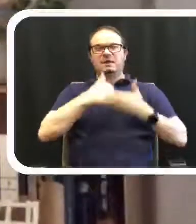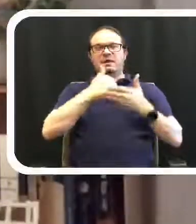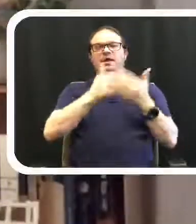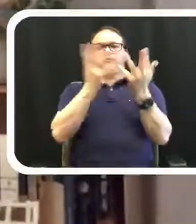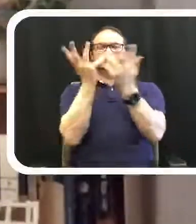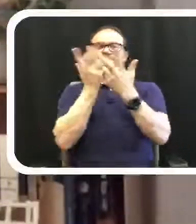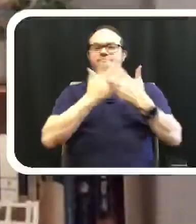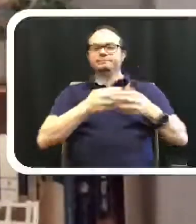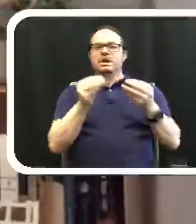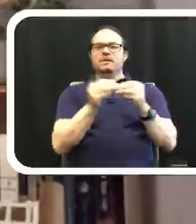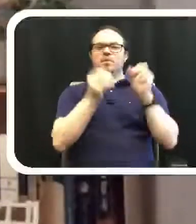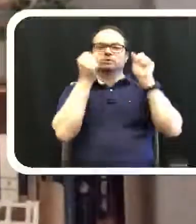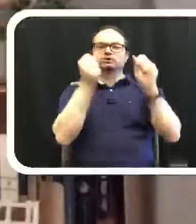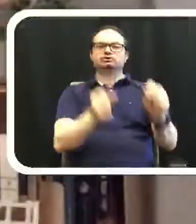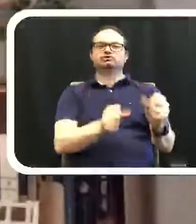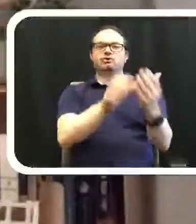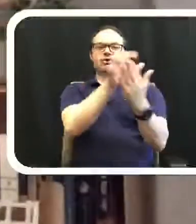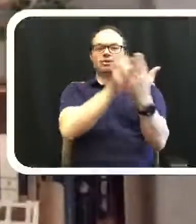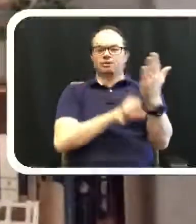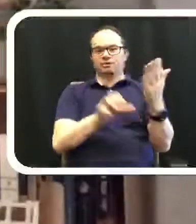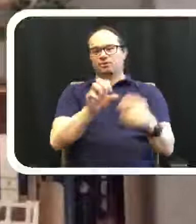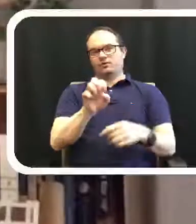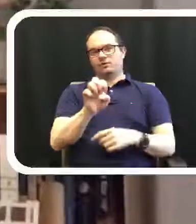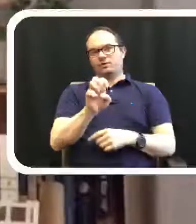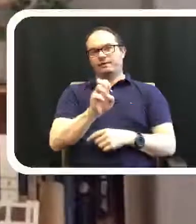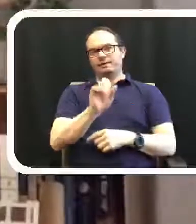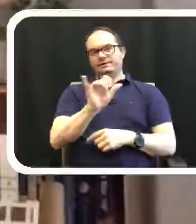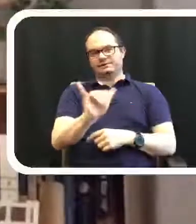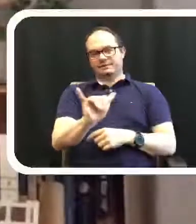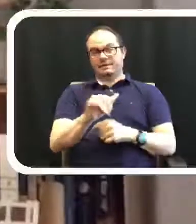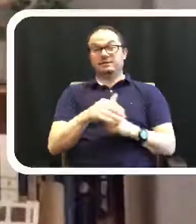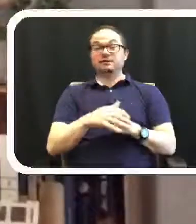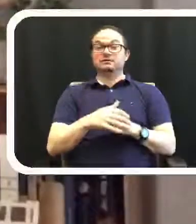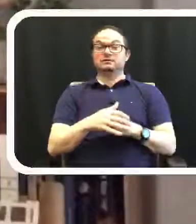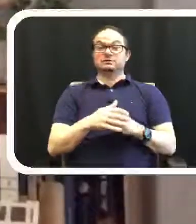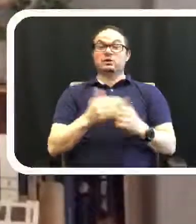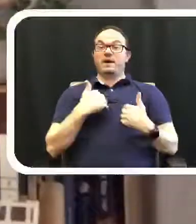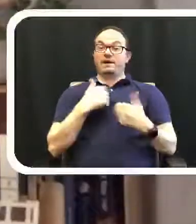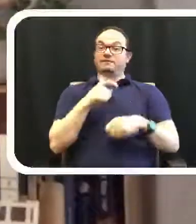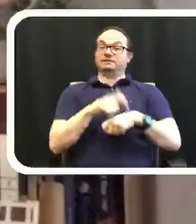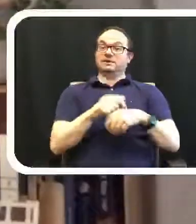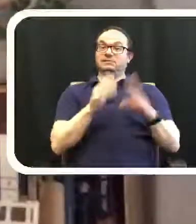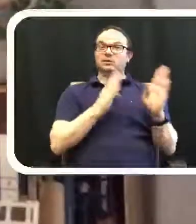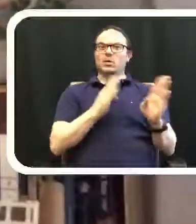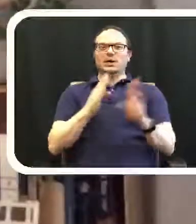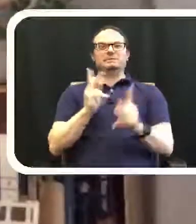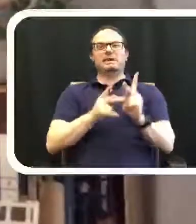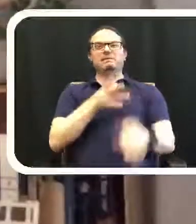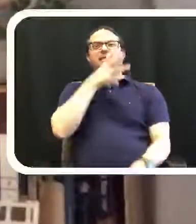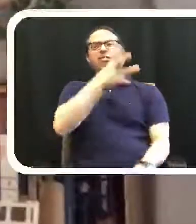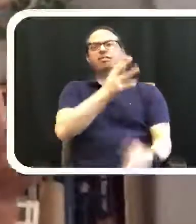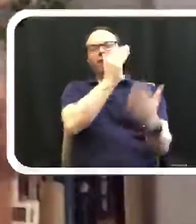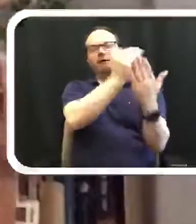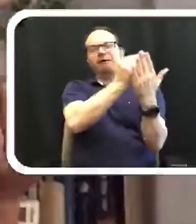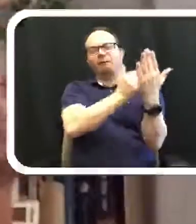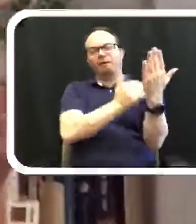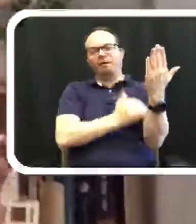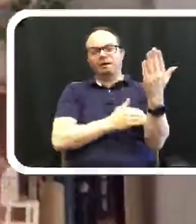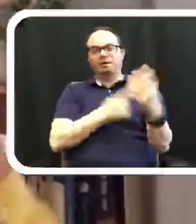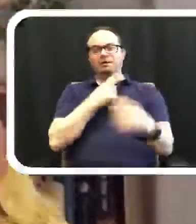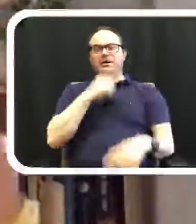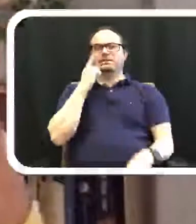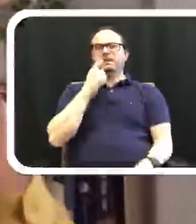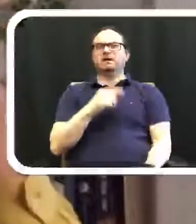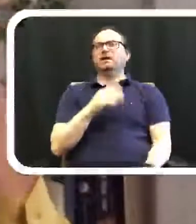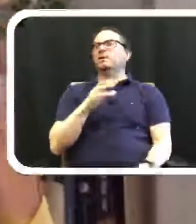a stronger essay. And so spending that time organizing, I know some people hate outlines, and I think it's because they think, oh, I